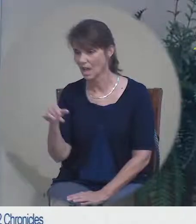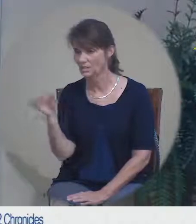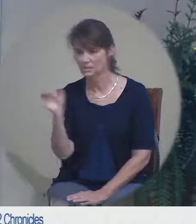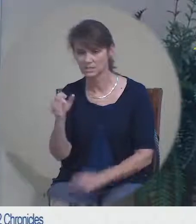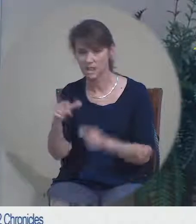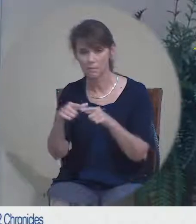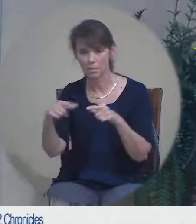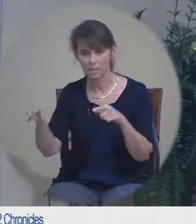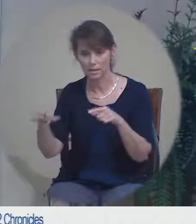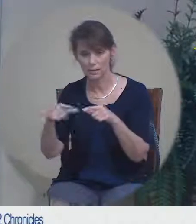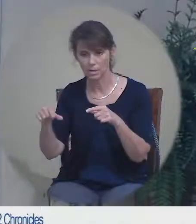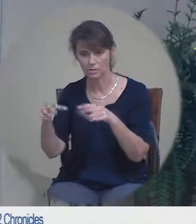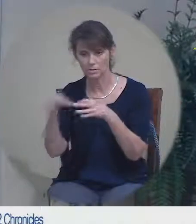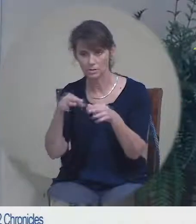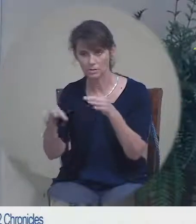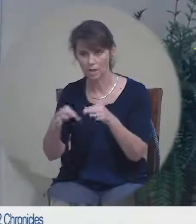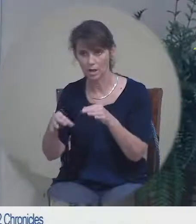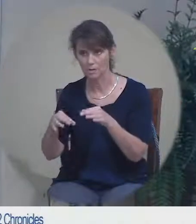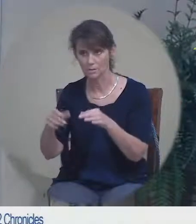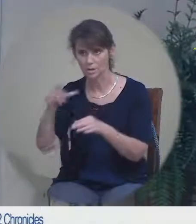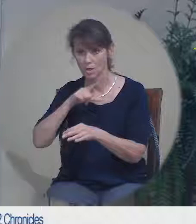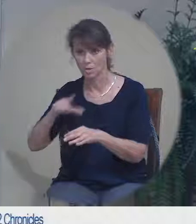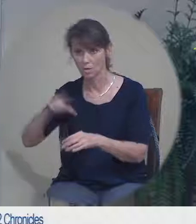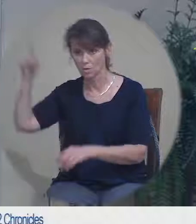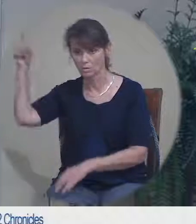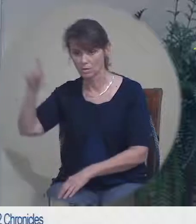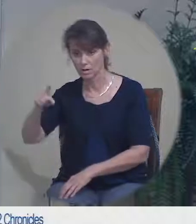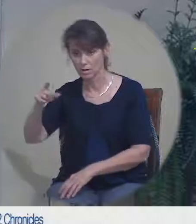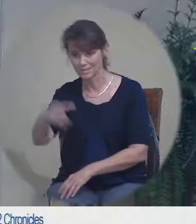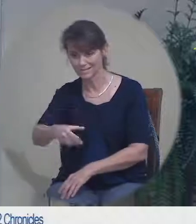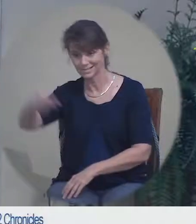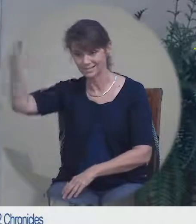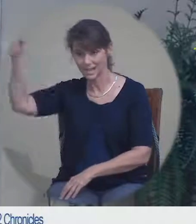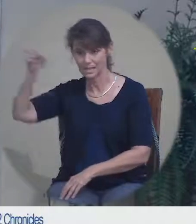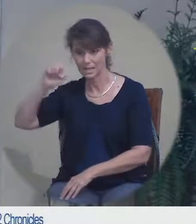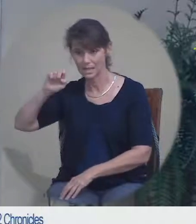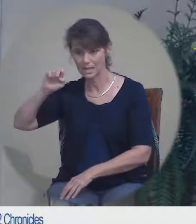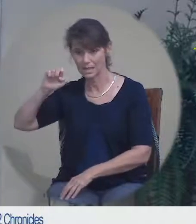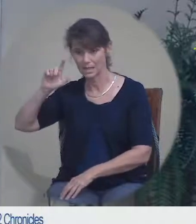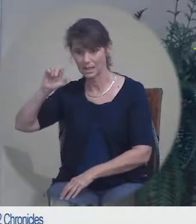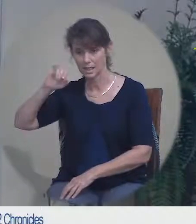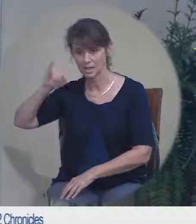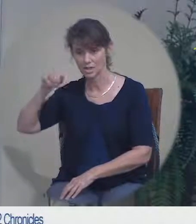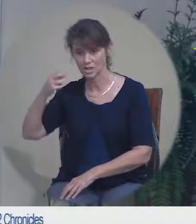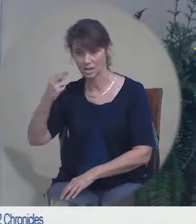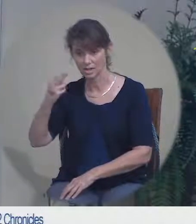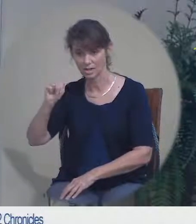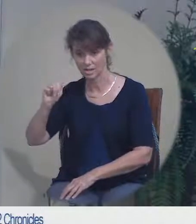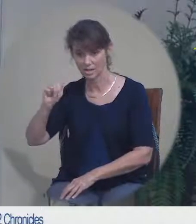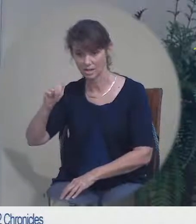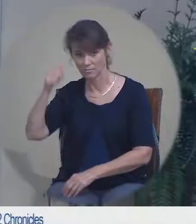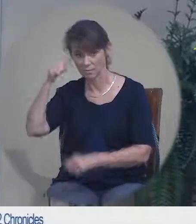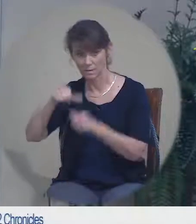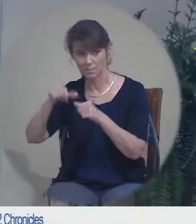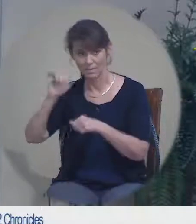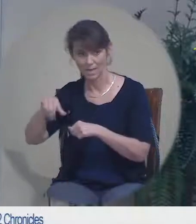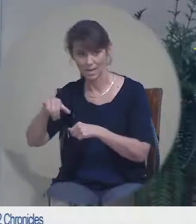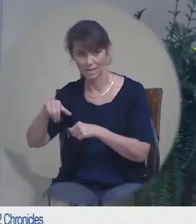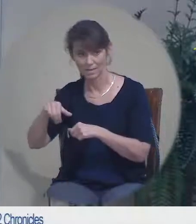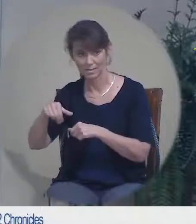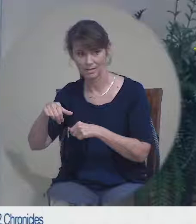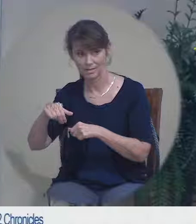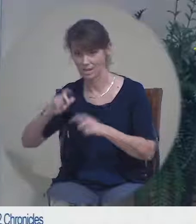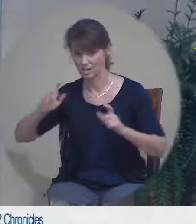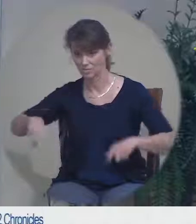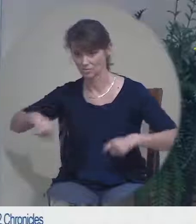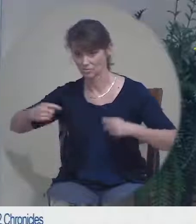language. Yeah, so we see similar language with Elijah when Elijah is taken to heaven, right? So we see similar language. So we